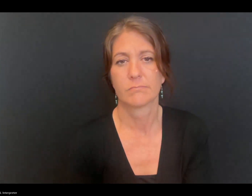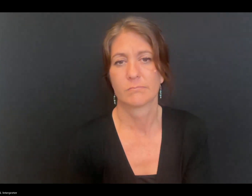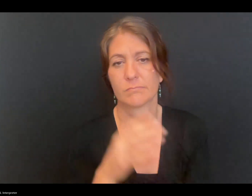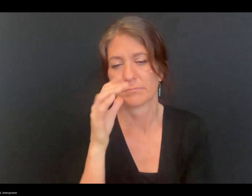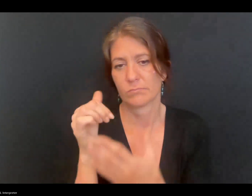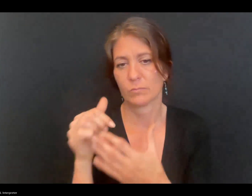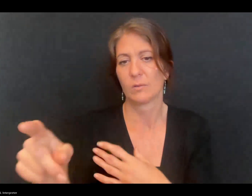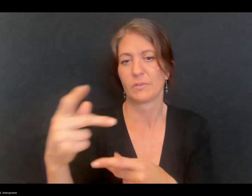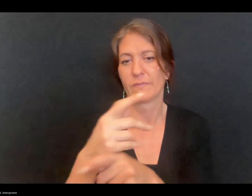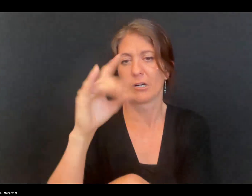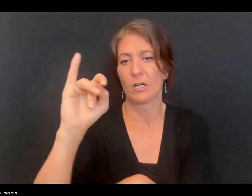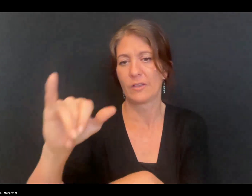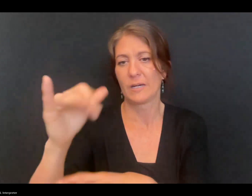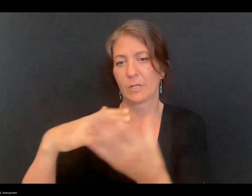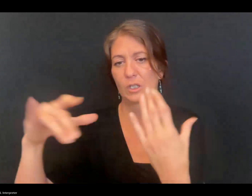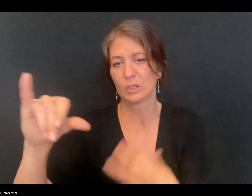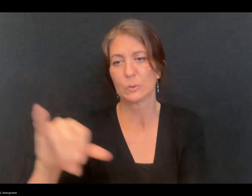that also.